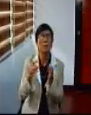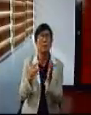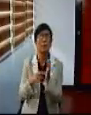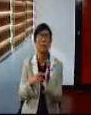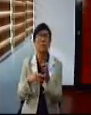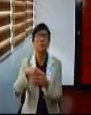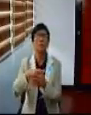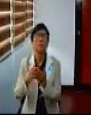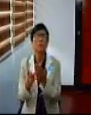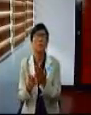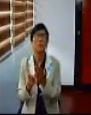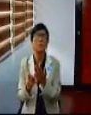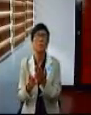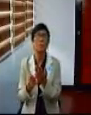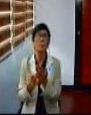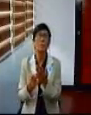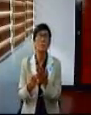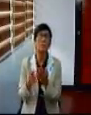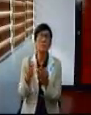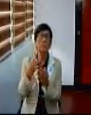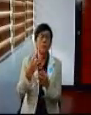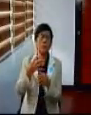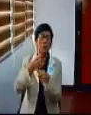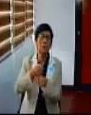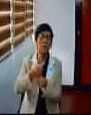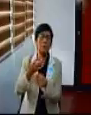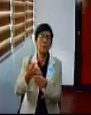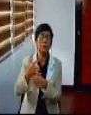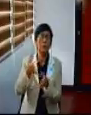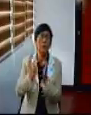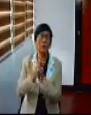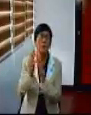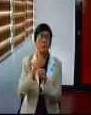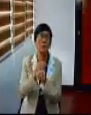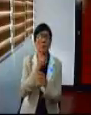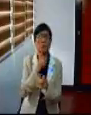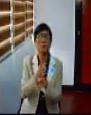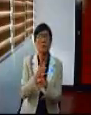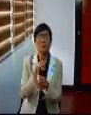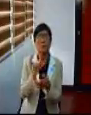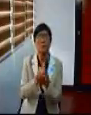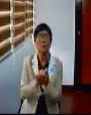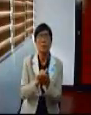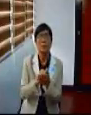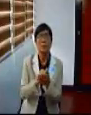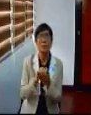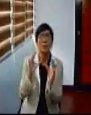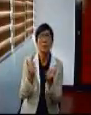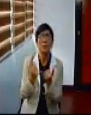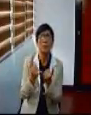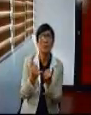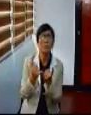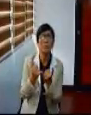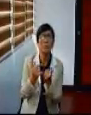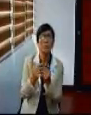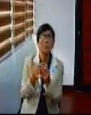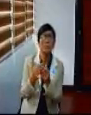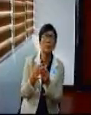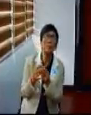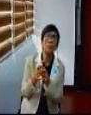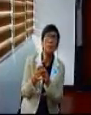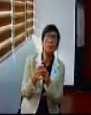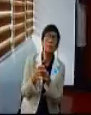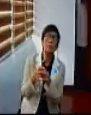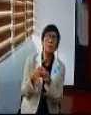component, and we will hold you, and we ask you to make sure that the company that's down your supply chain that